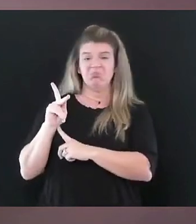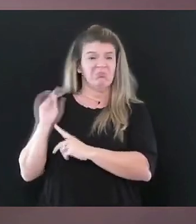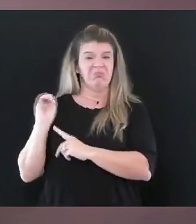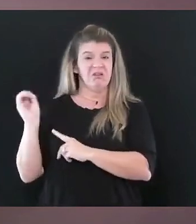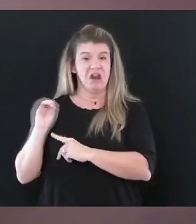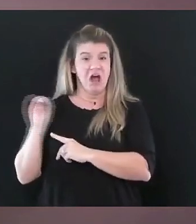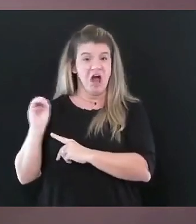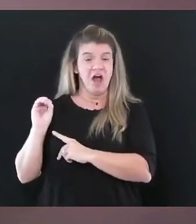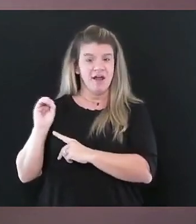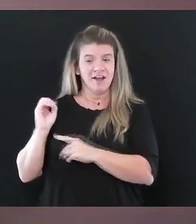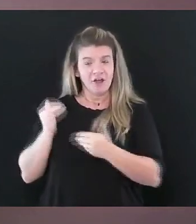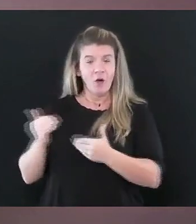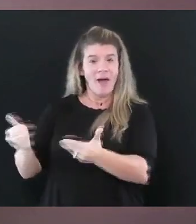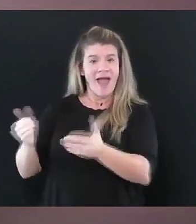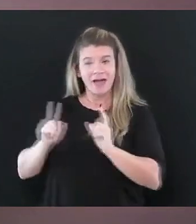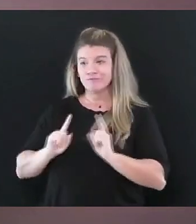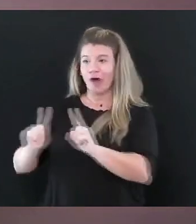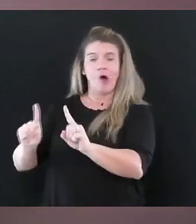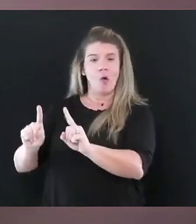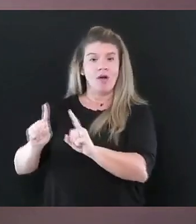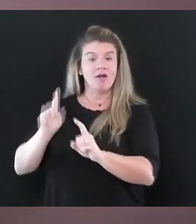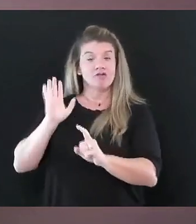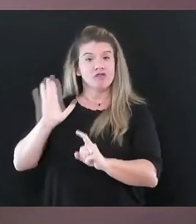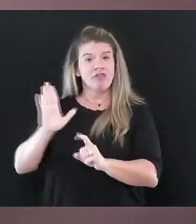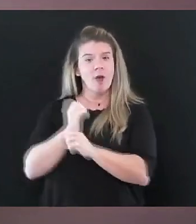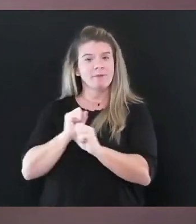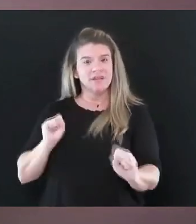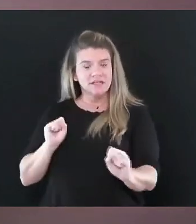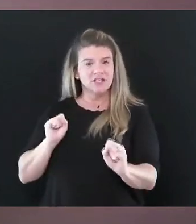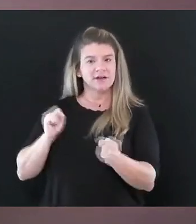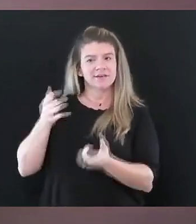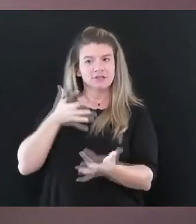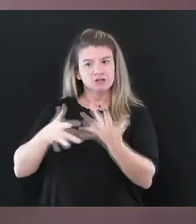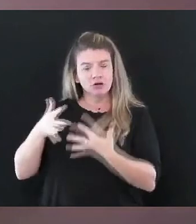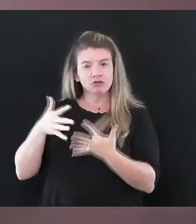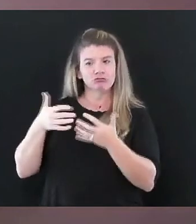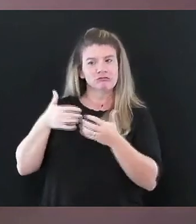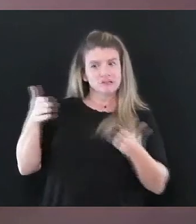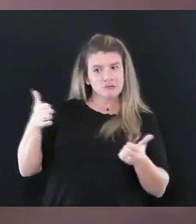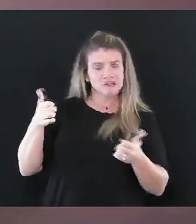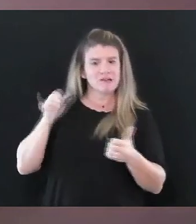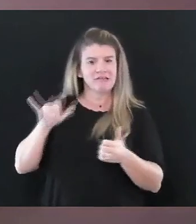the protections and the social